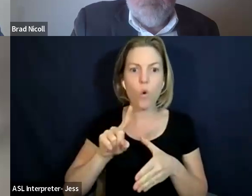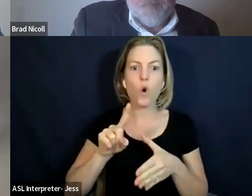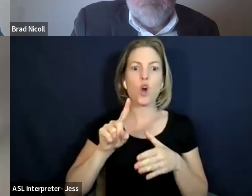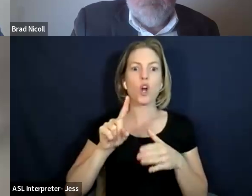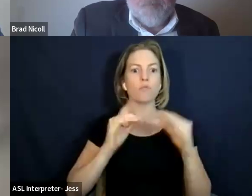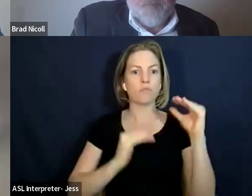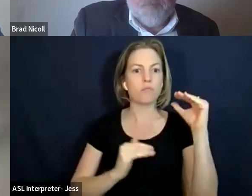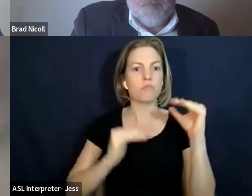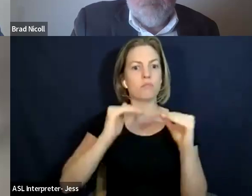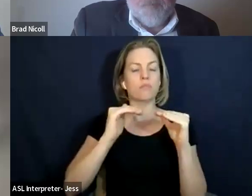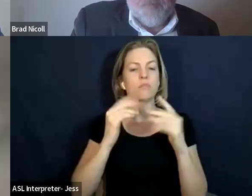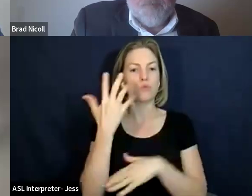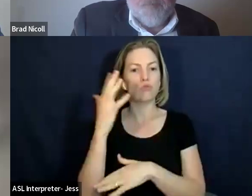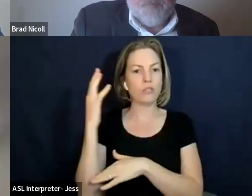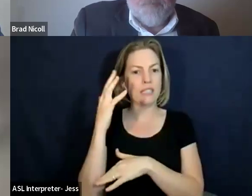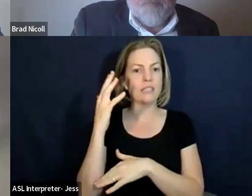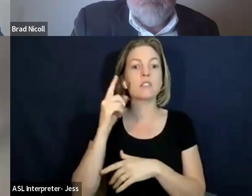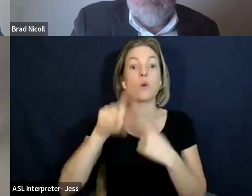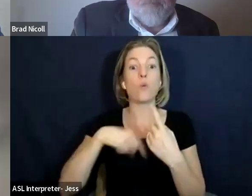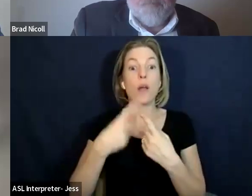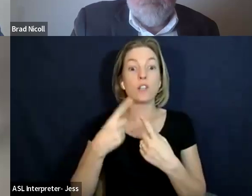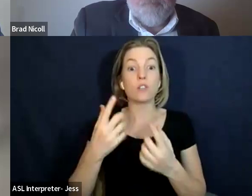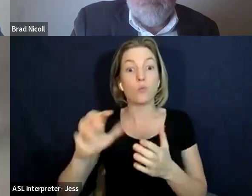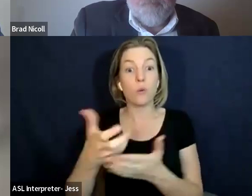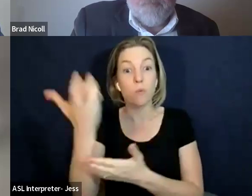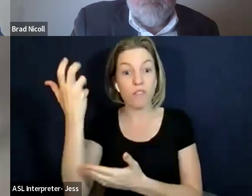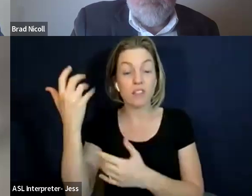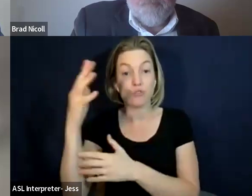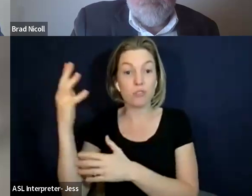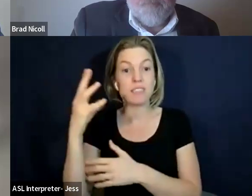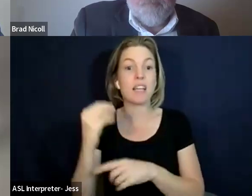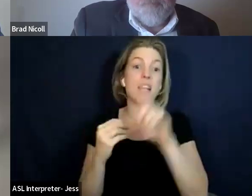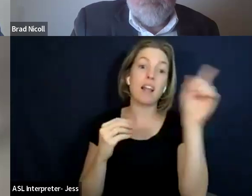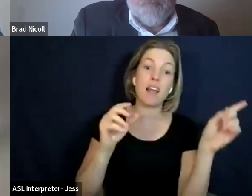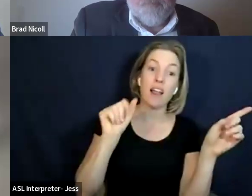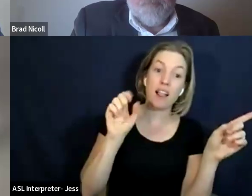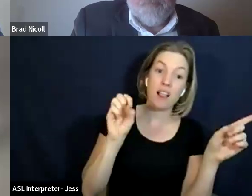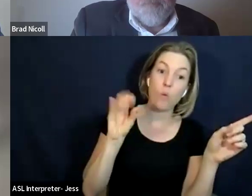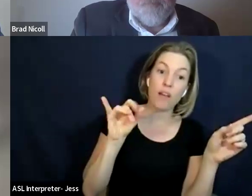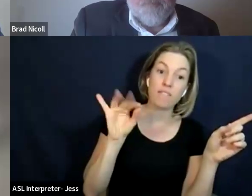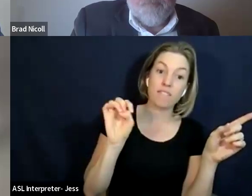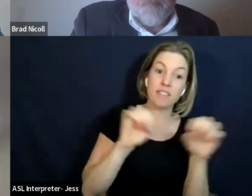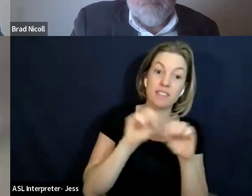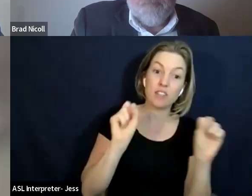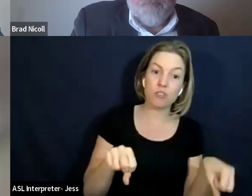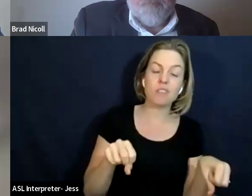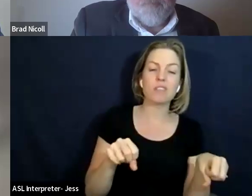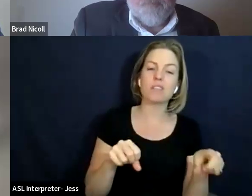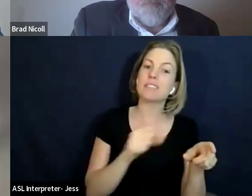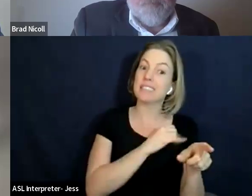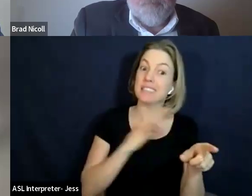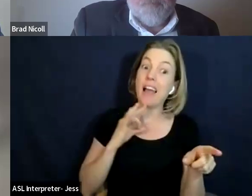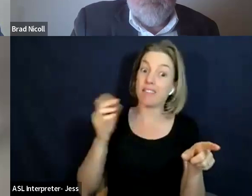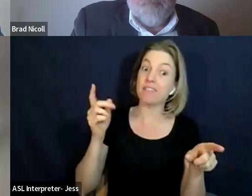tree removals both here and the trees T cut down at Alewife Station, which actually staff is